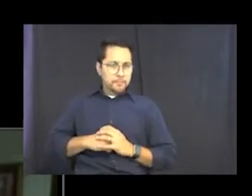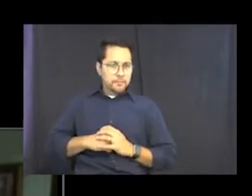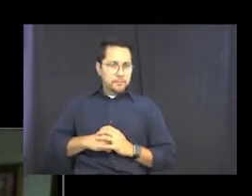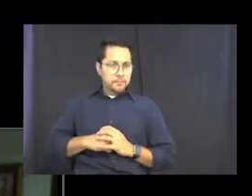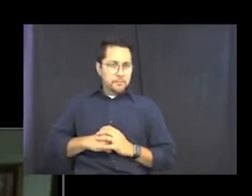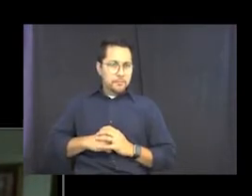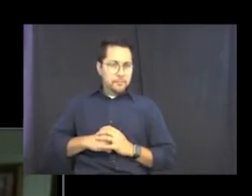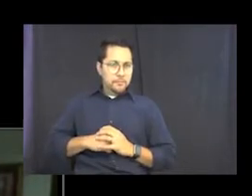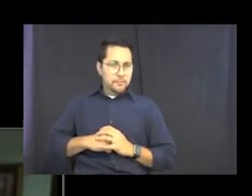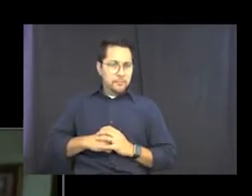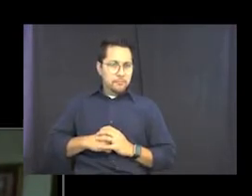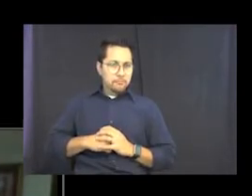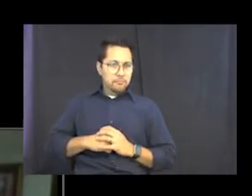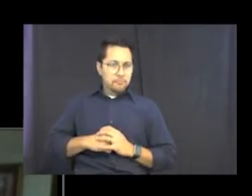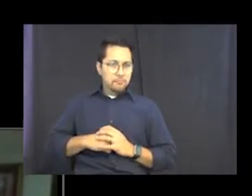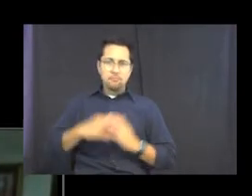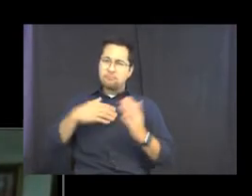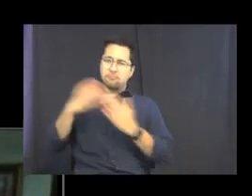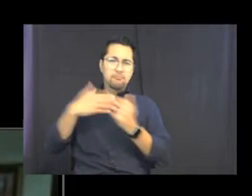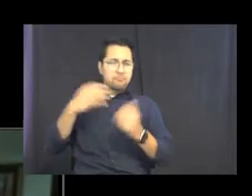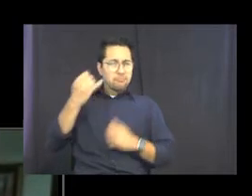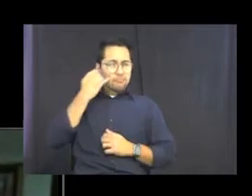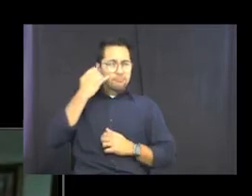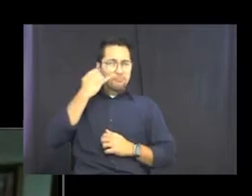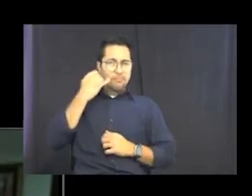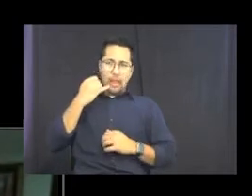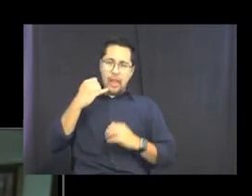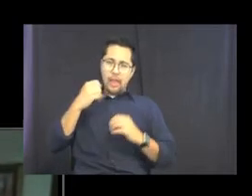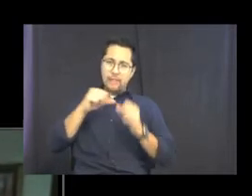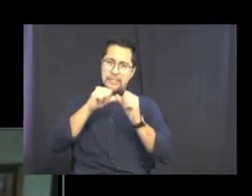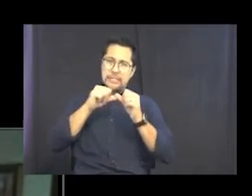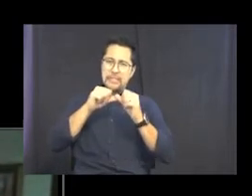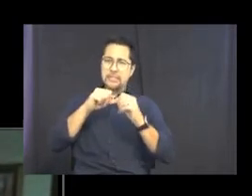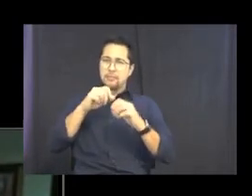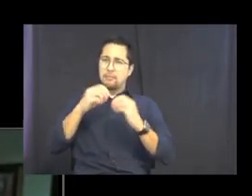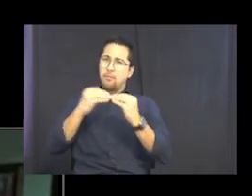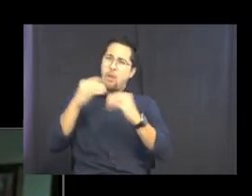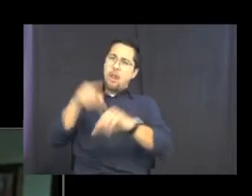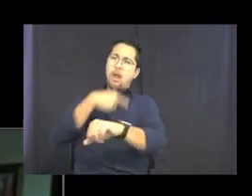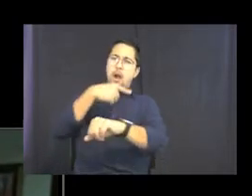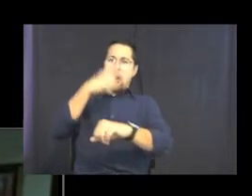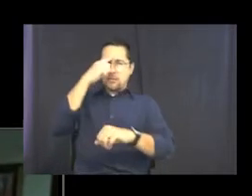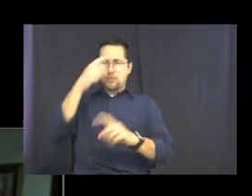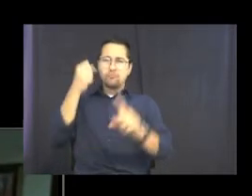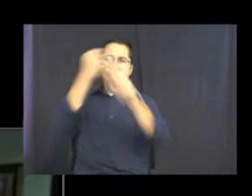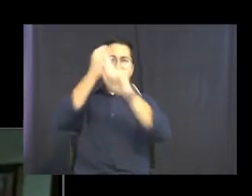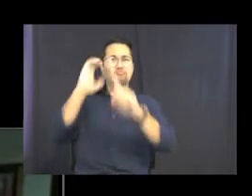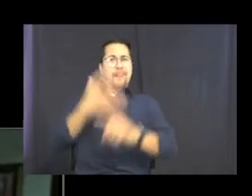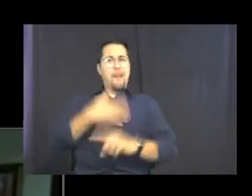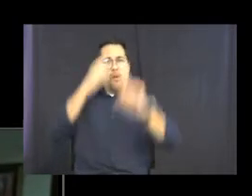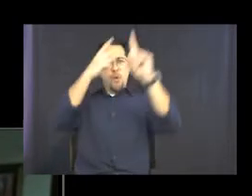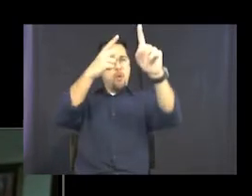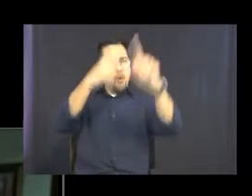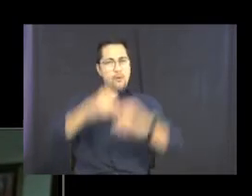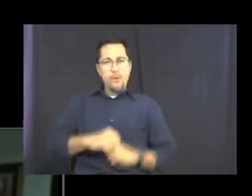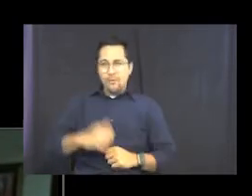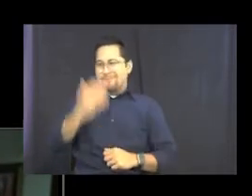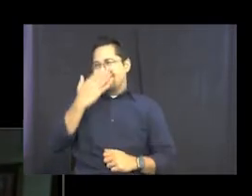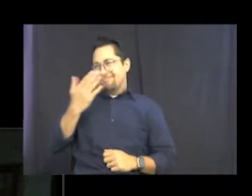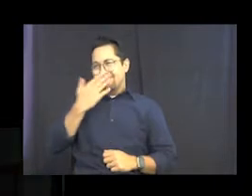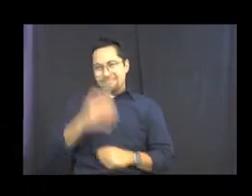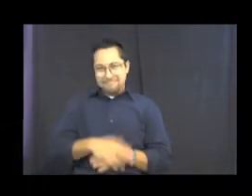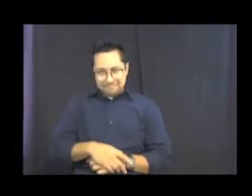if it takes us longer to reach our goals. Thank you. Thank you. That's so